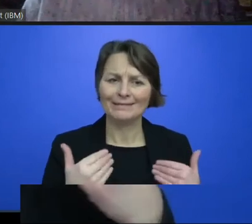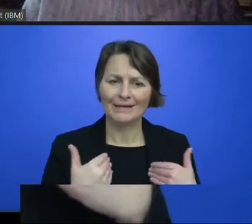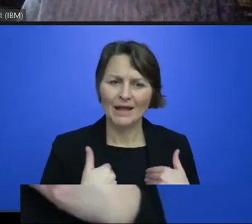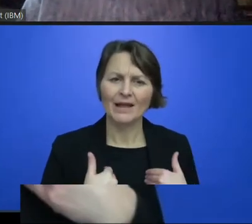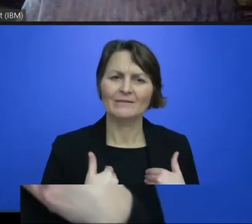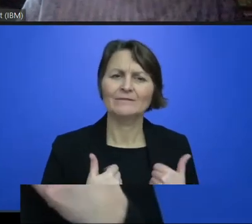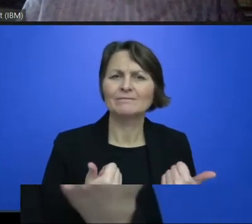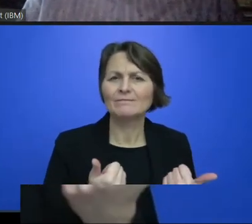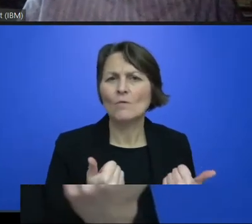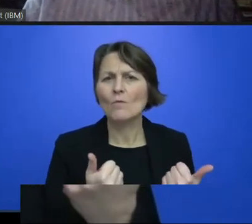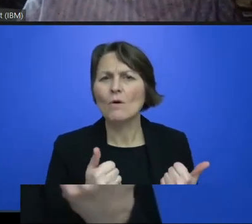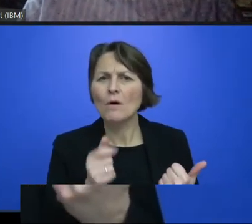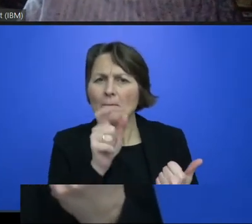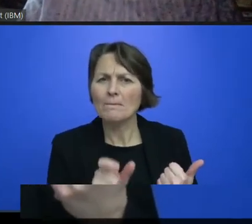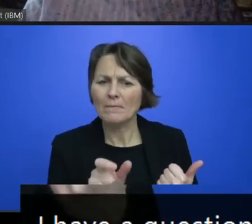and legislation